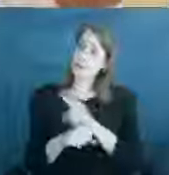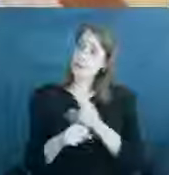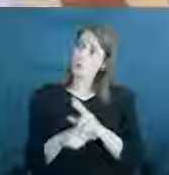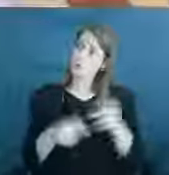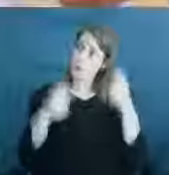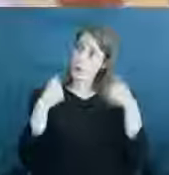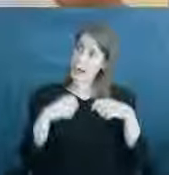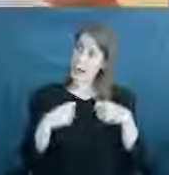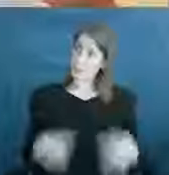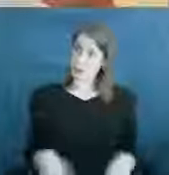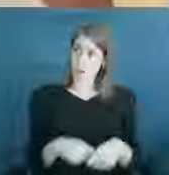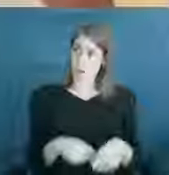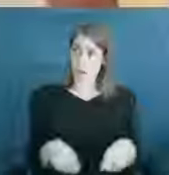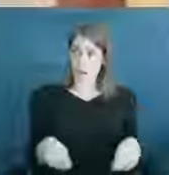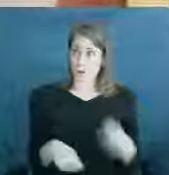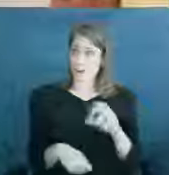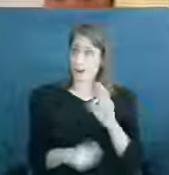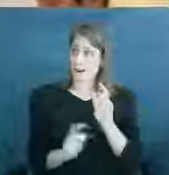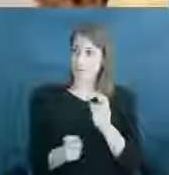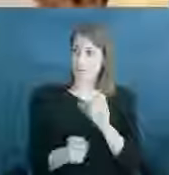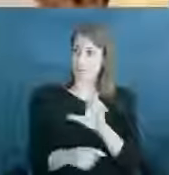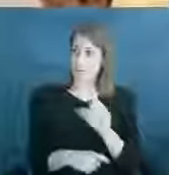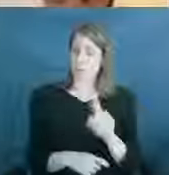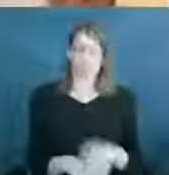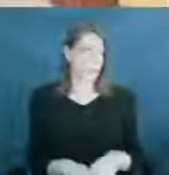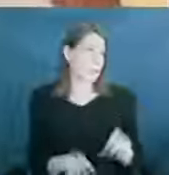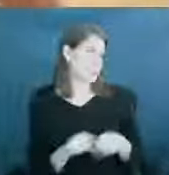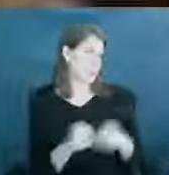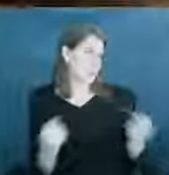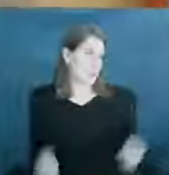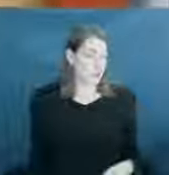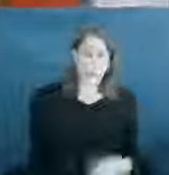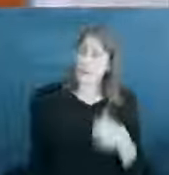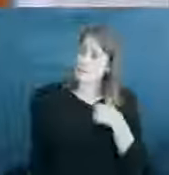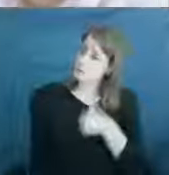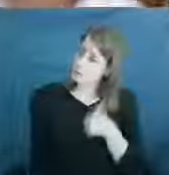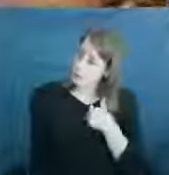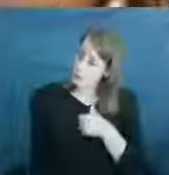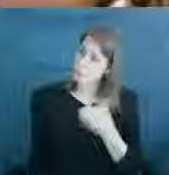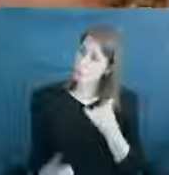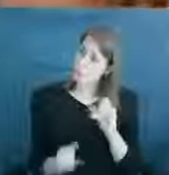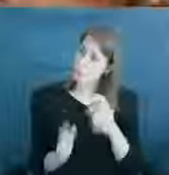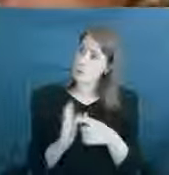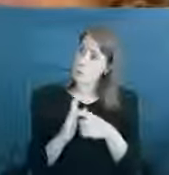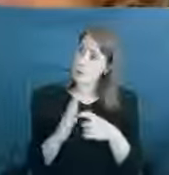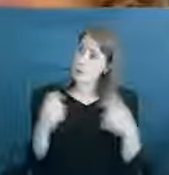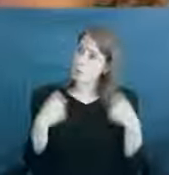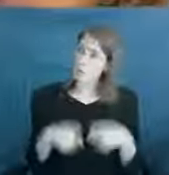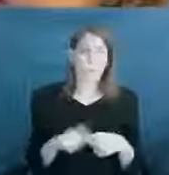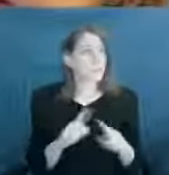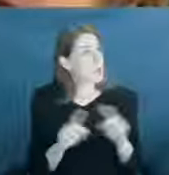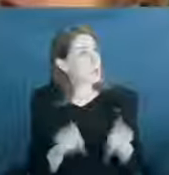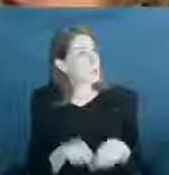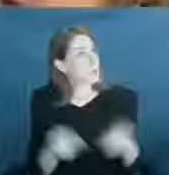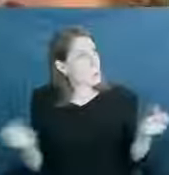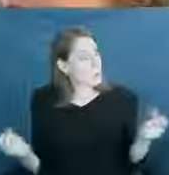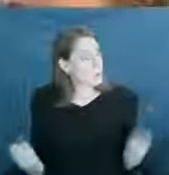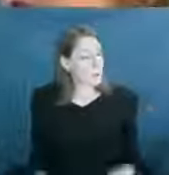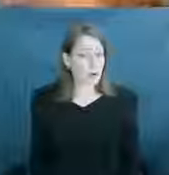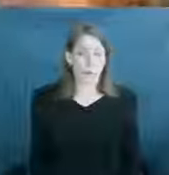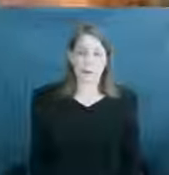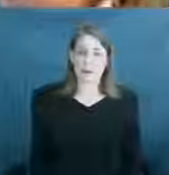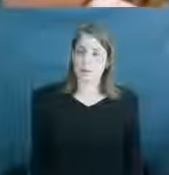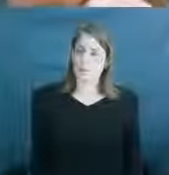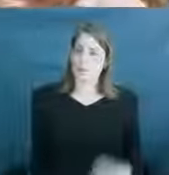Their concentration isn't all it could be. Can you put your apron on, please? It's a bit broke. Or I'll be giving you a C1. It's a bit broke.